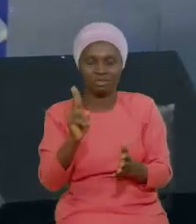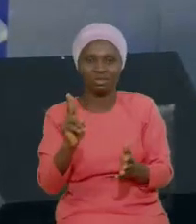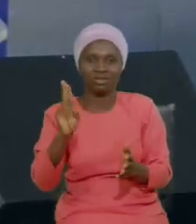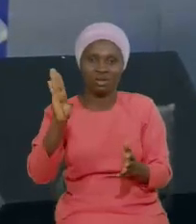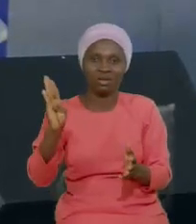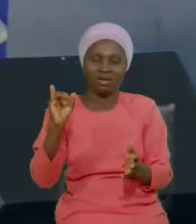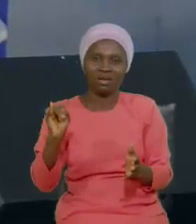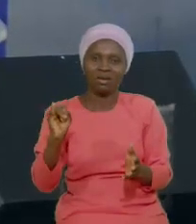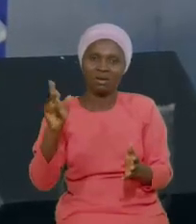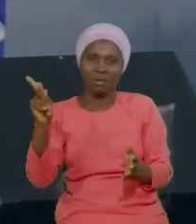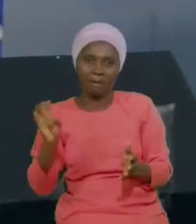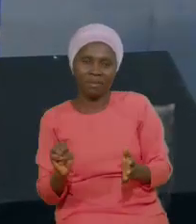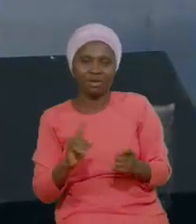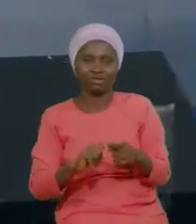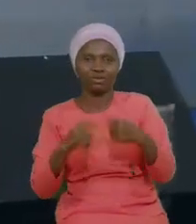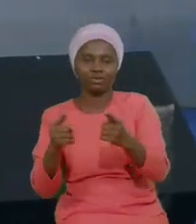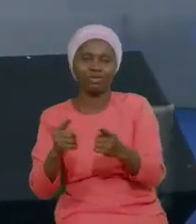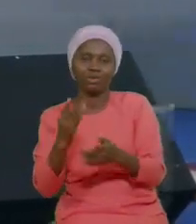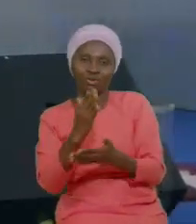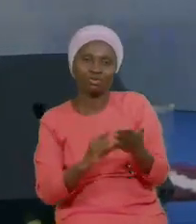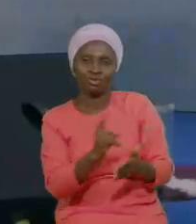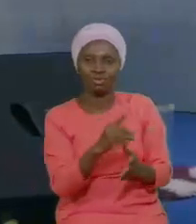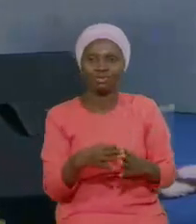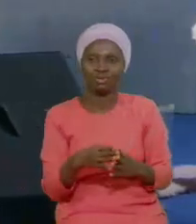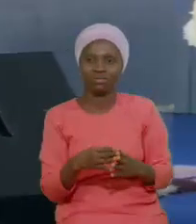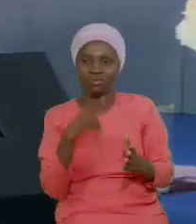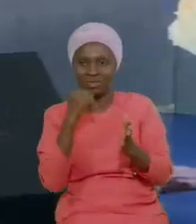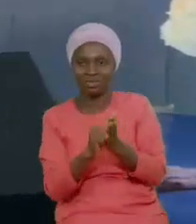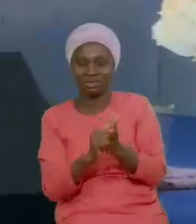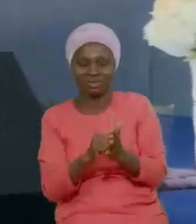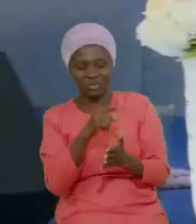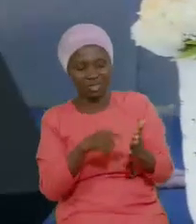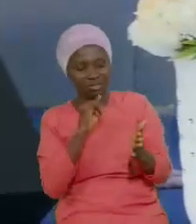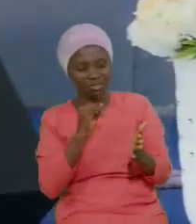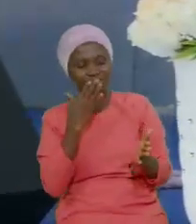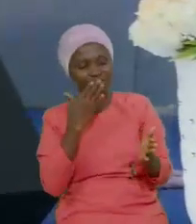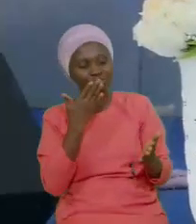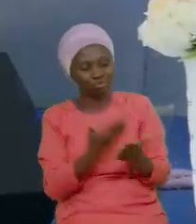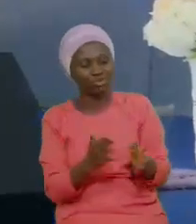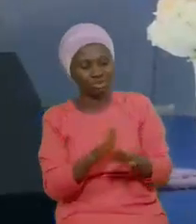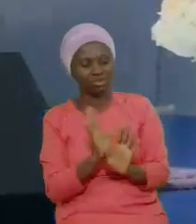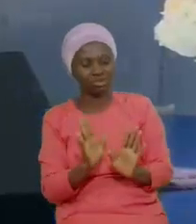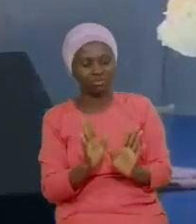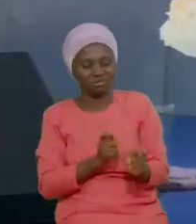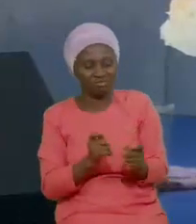you think a manufactured bicycle? They say this is good enough, average.